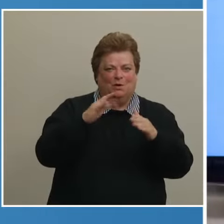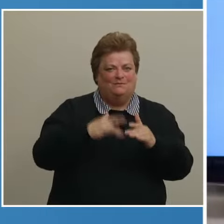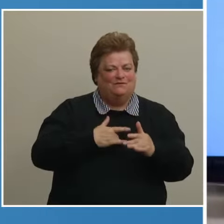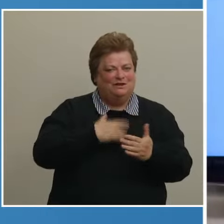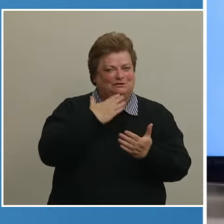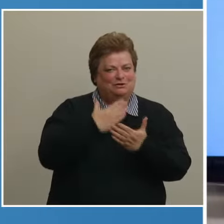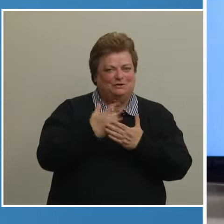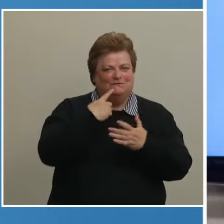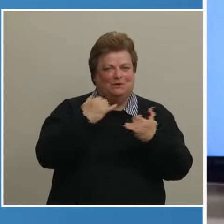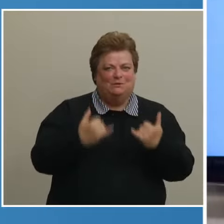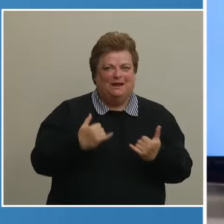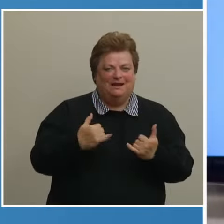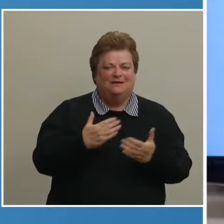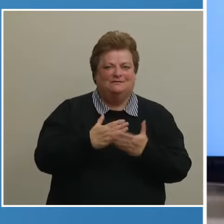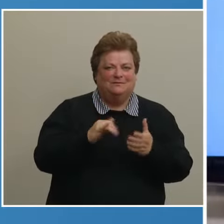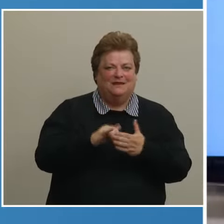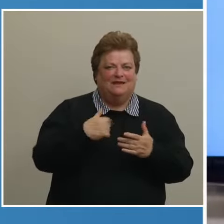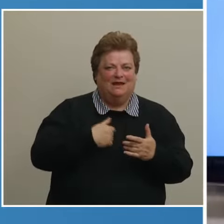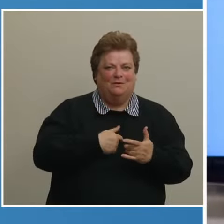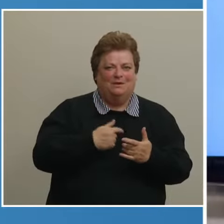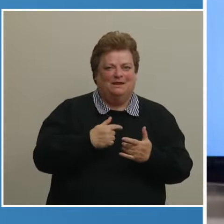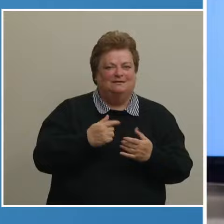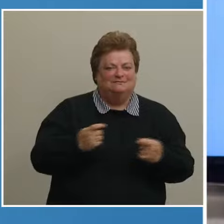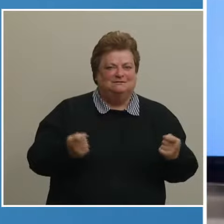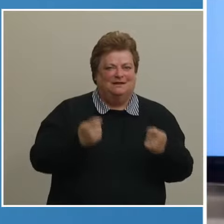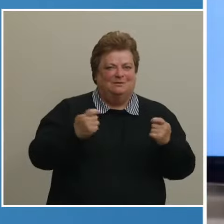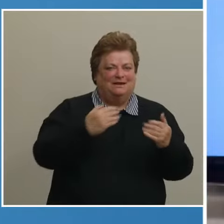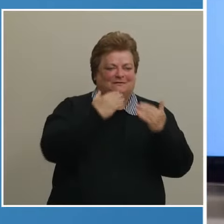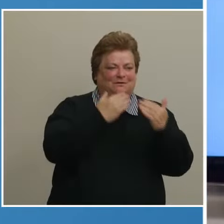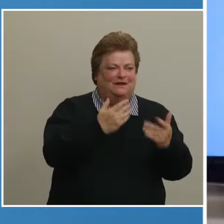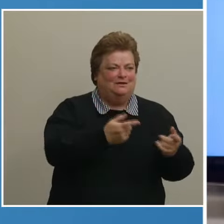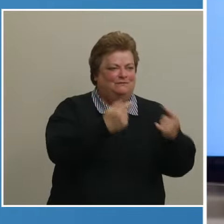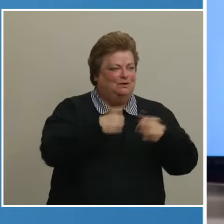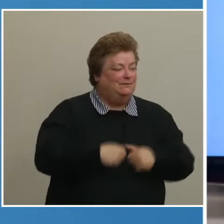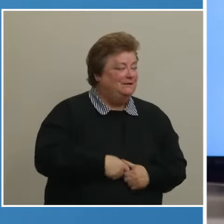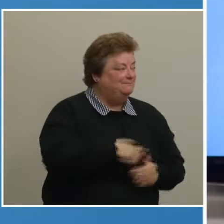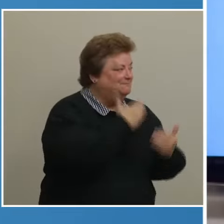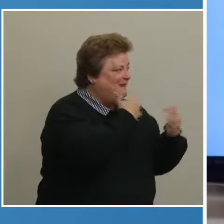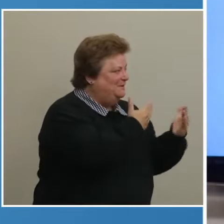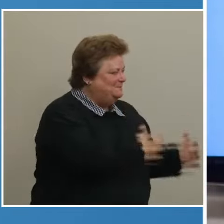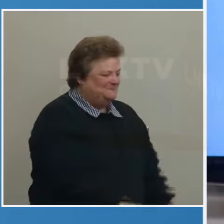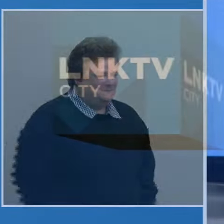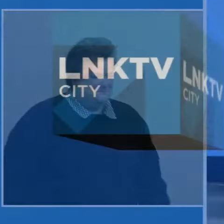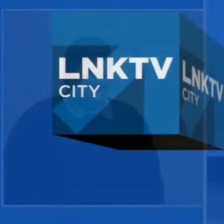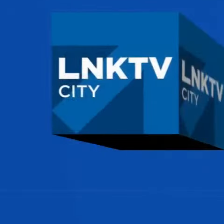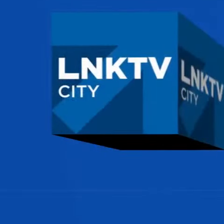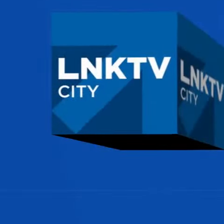and something worth celebrating. Thank you all for tuning in. Thank you.